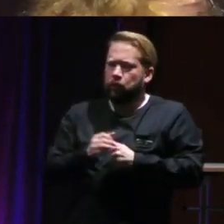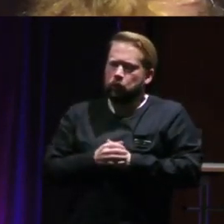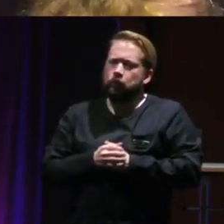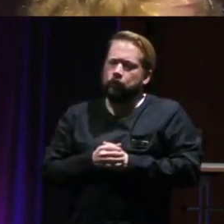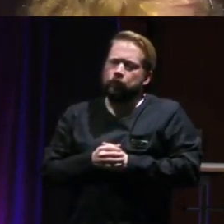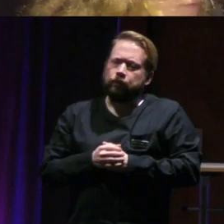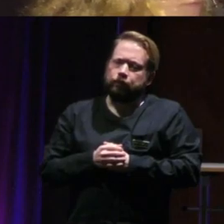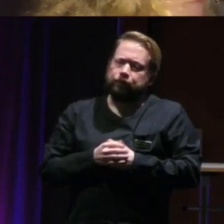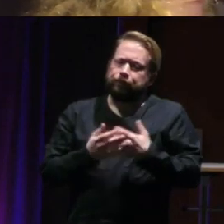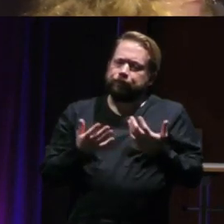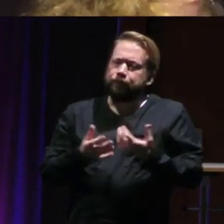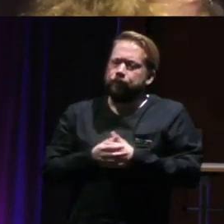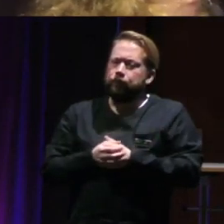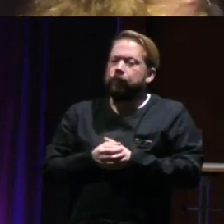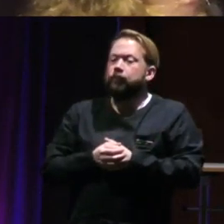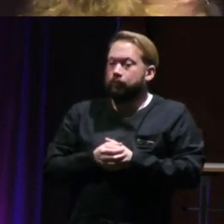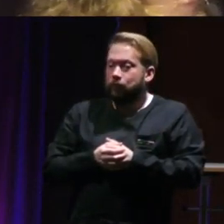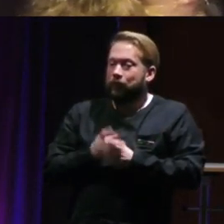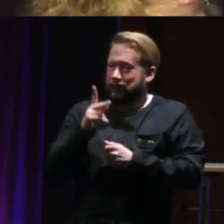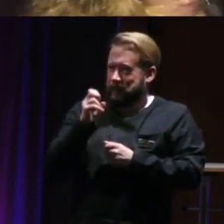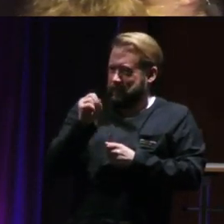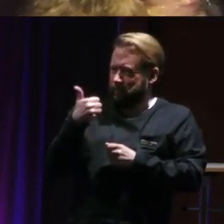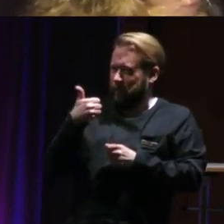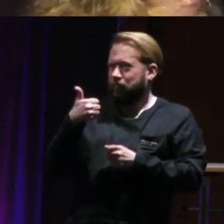neo-Christa-Chikisti, which means new